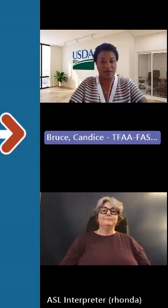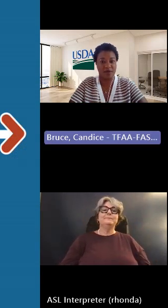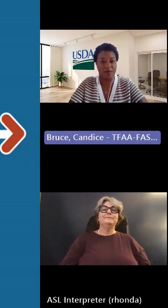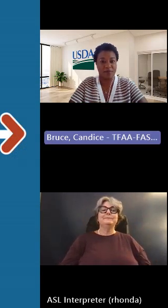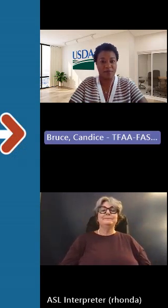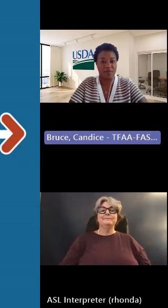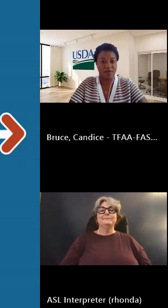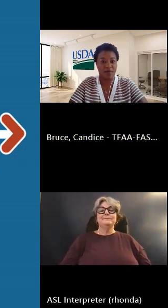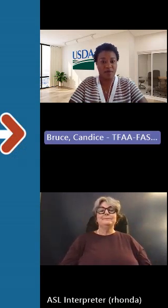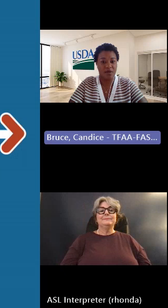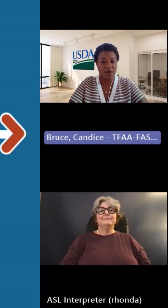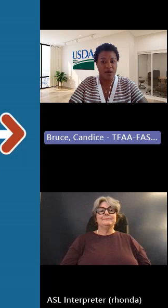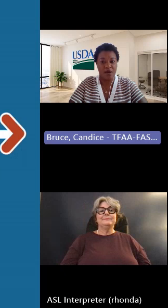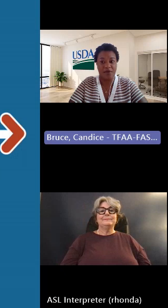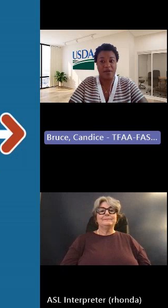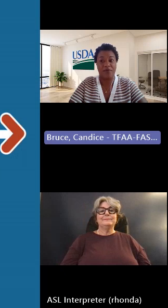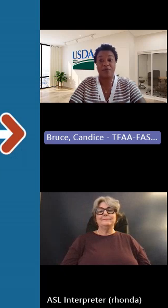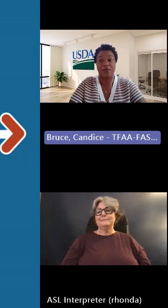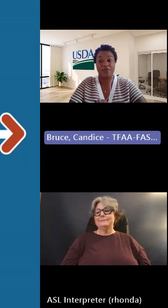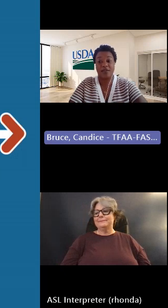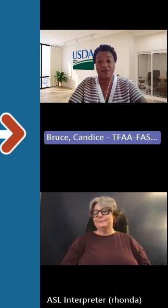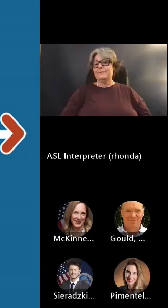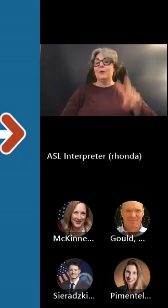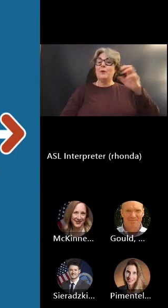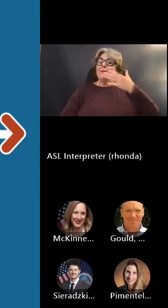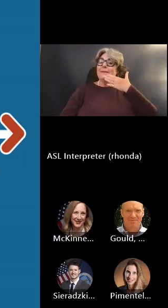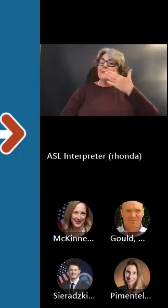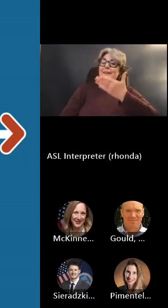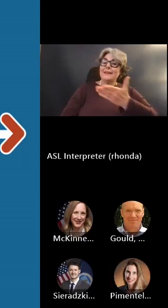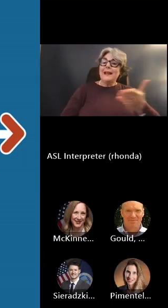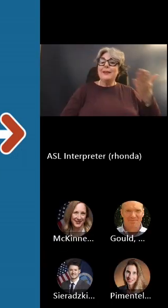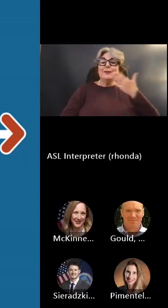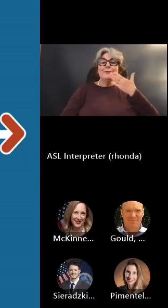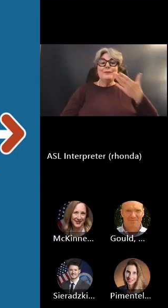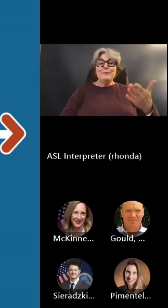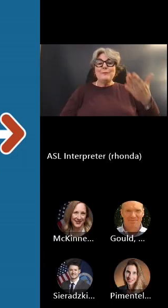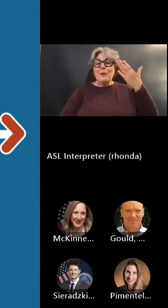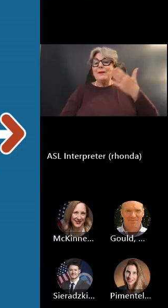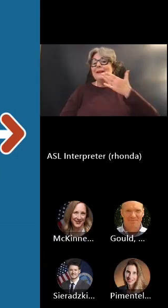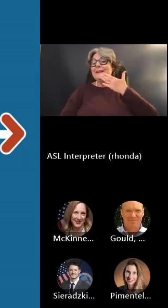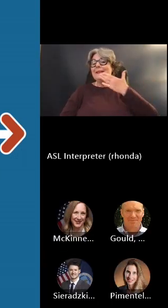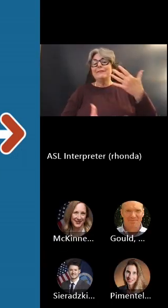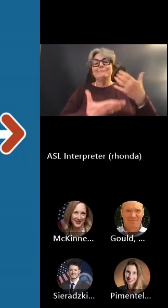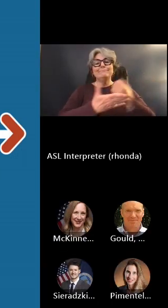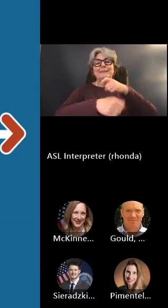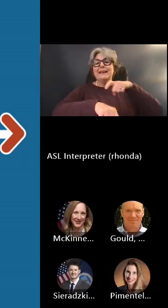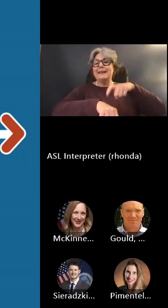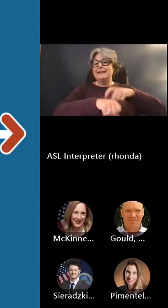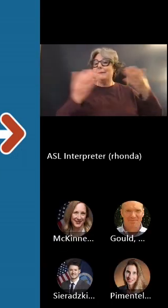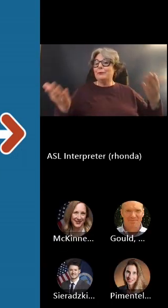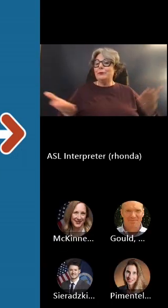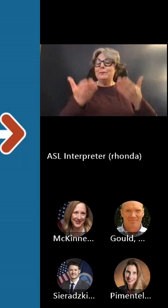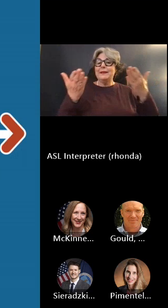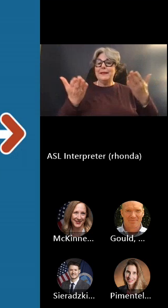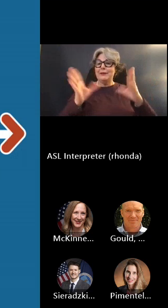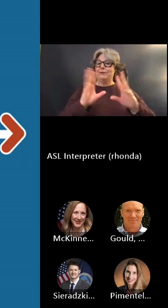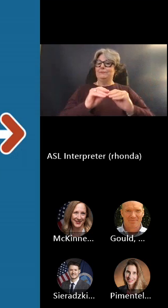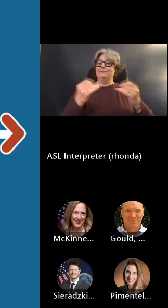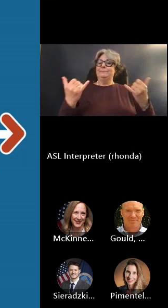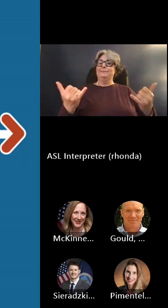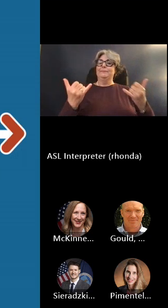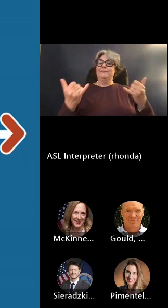Yes. Okay. All right. Well, thank you, everybody, and good morning, and thank you for taking the time to be here on this webinar series.